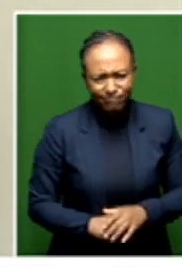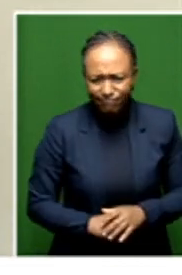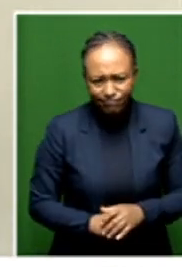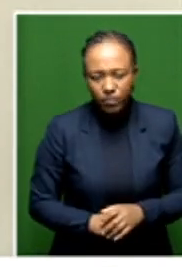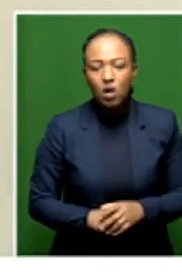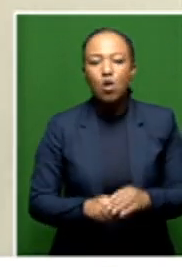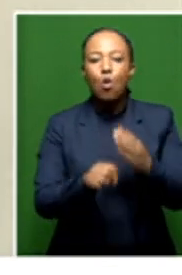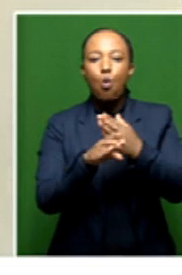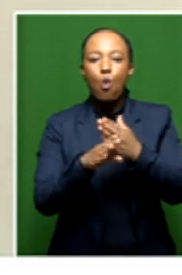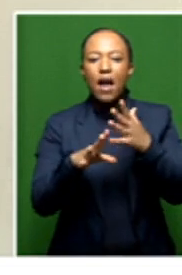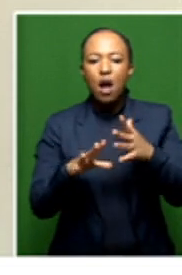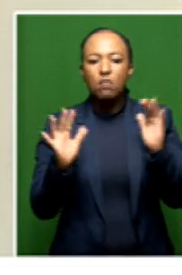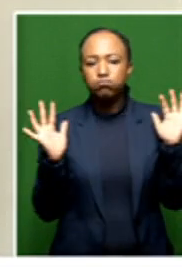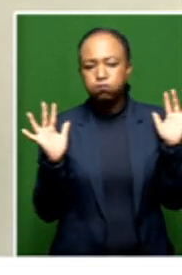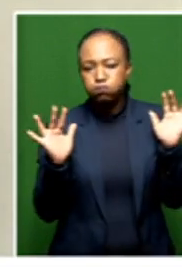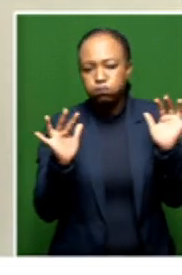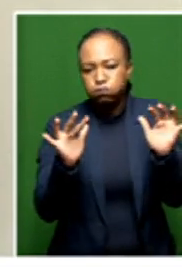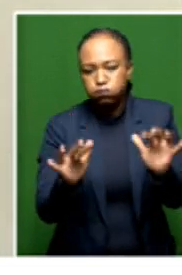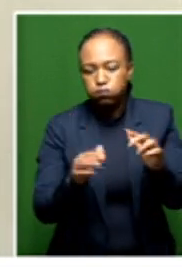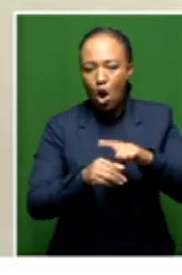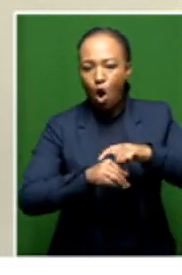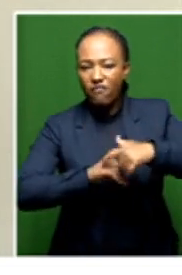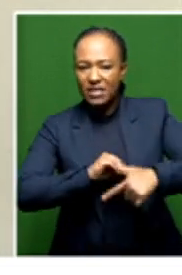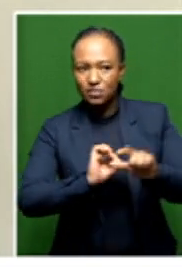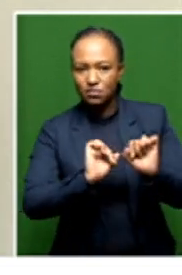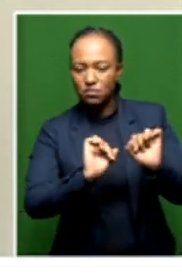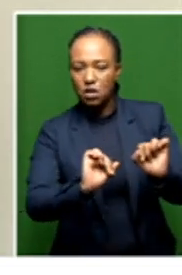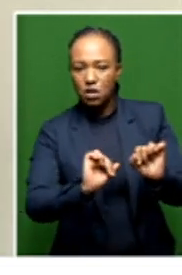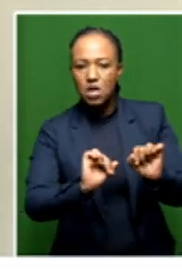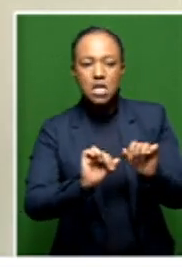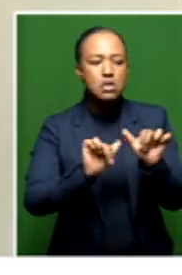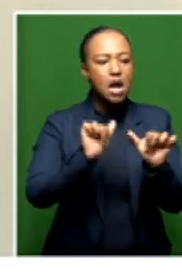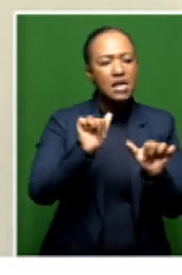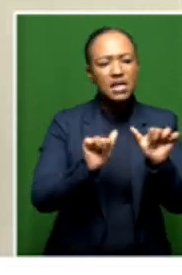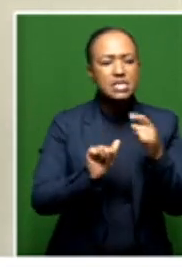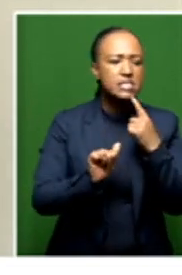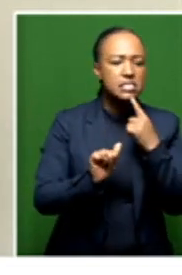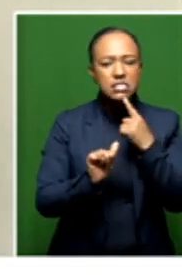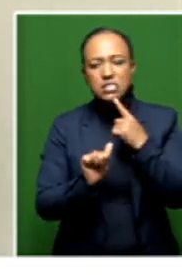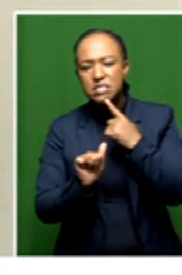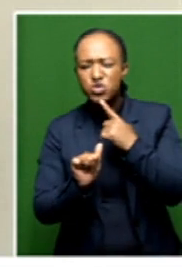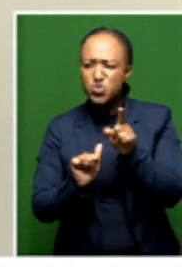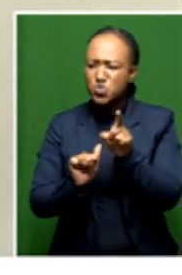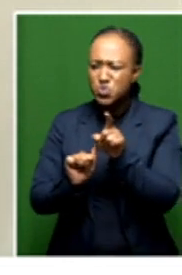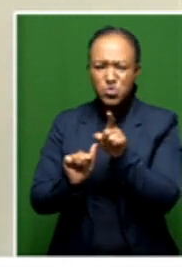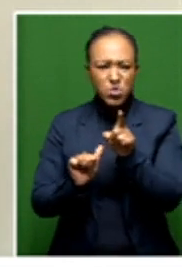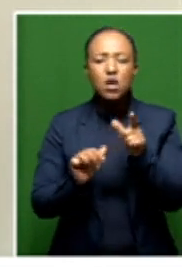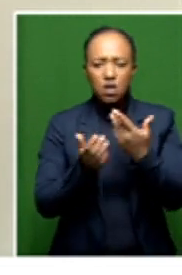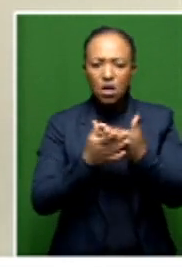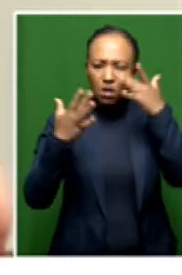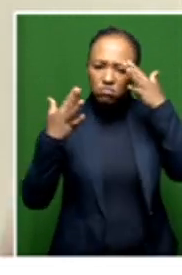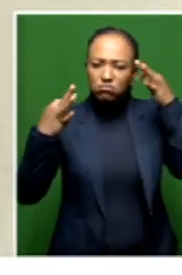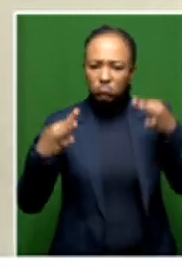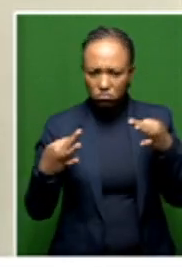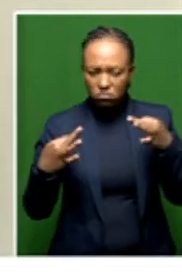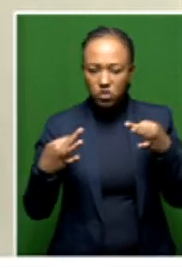gather in their Congress, and they make an assessment, and then they make a decision informed